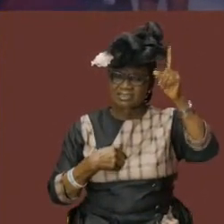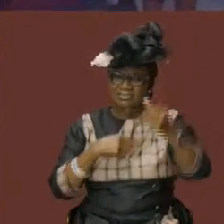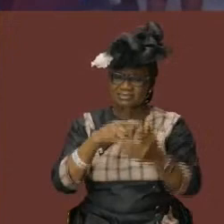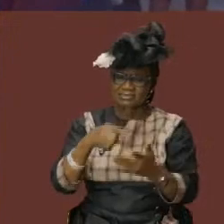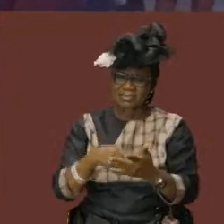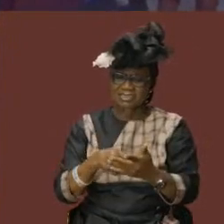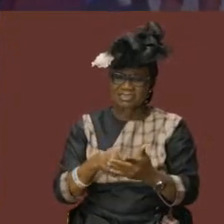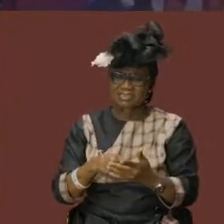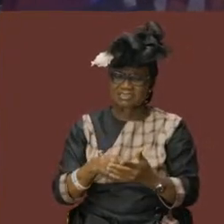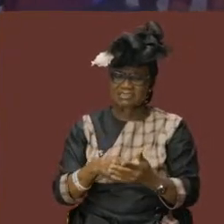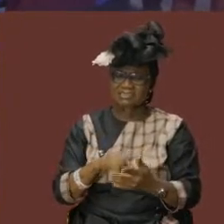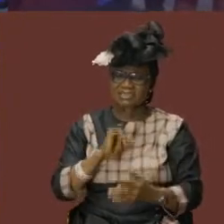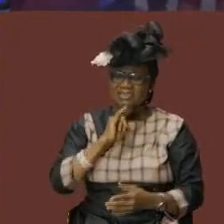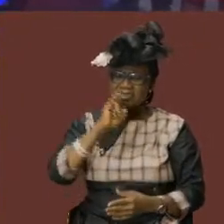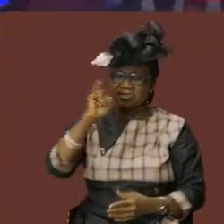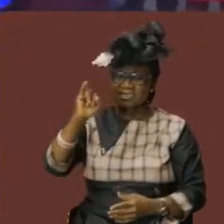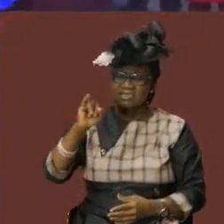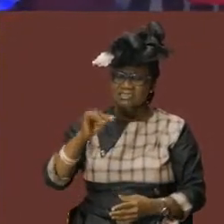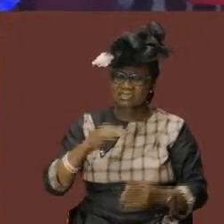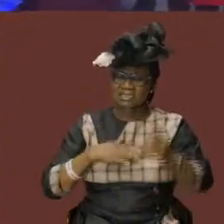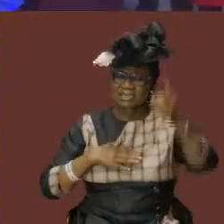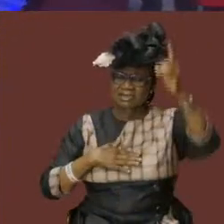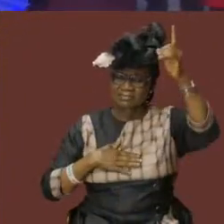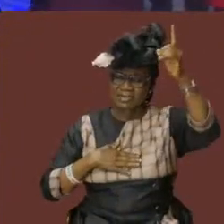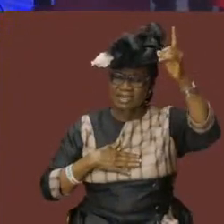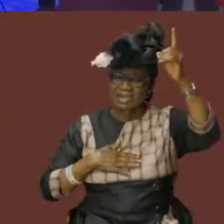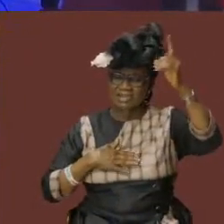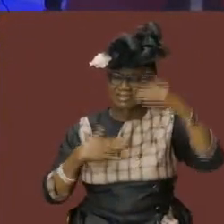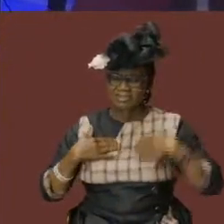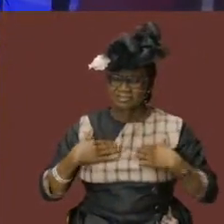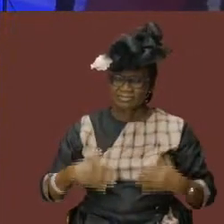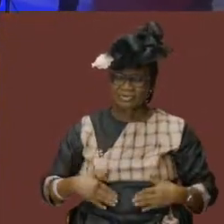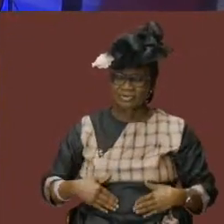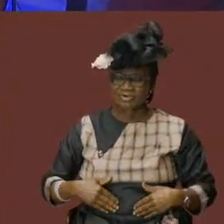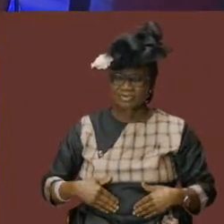This is my body,